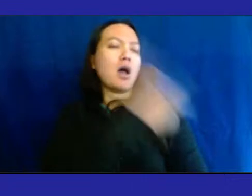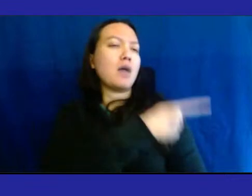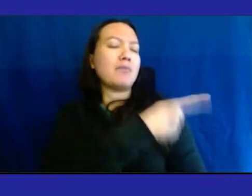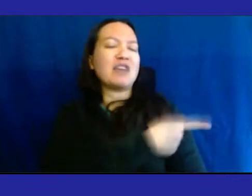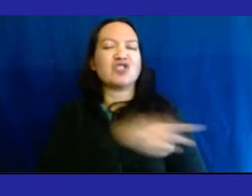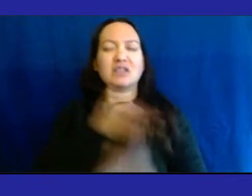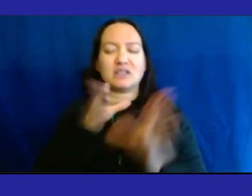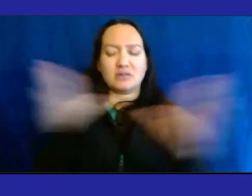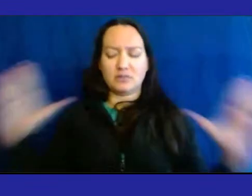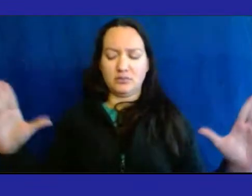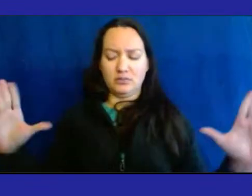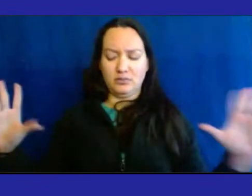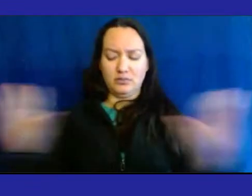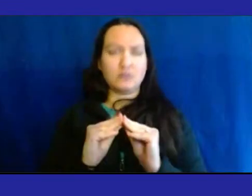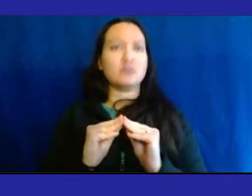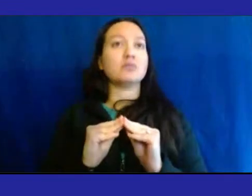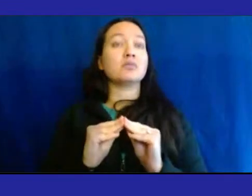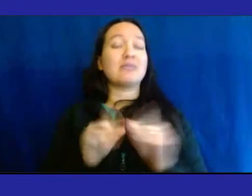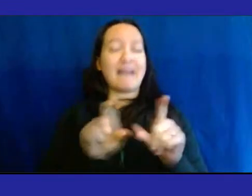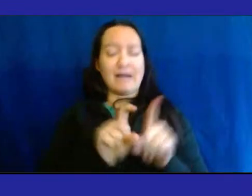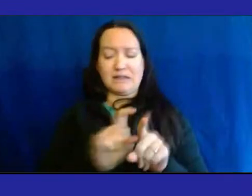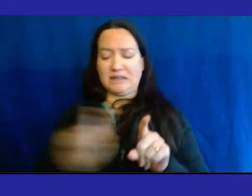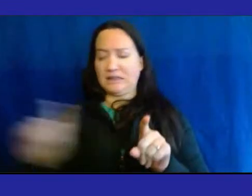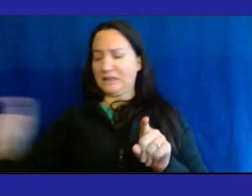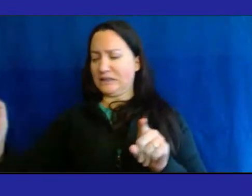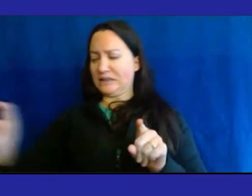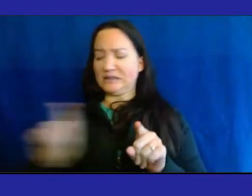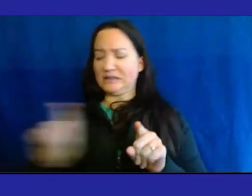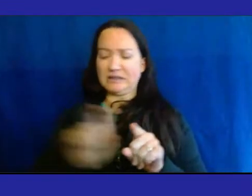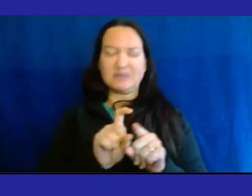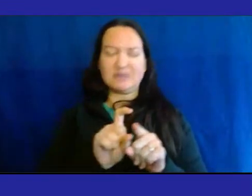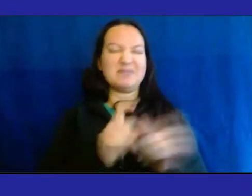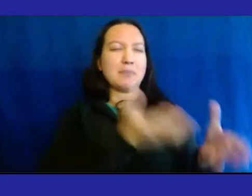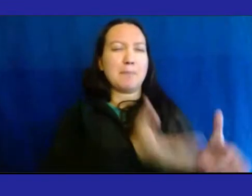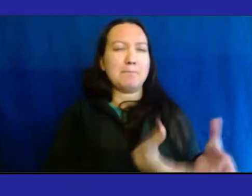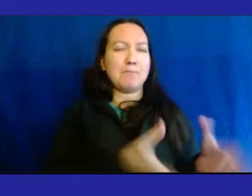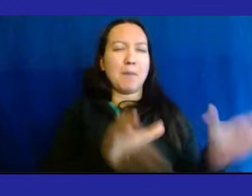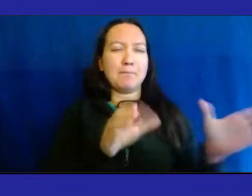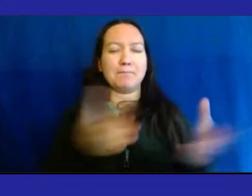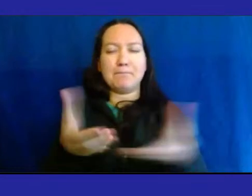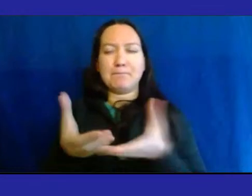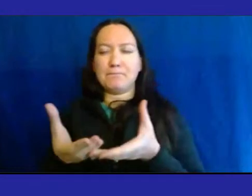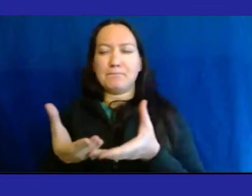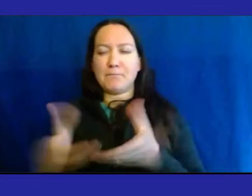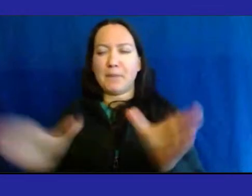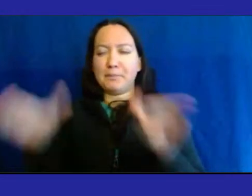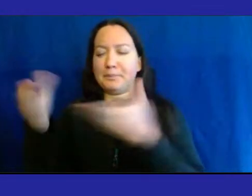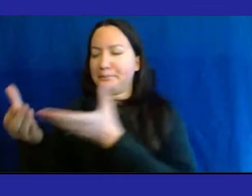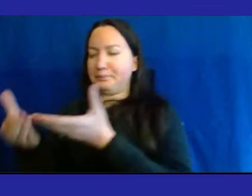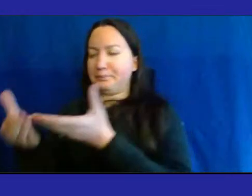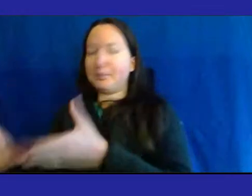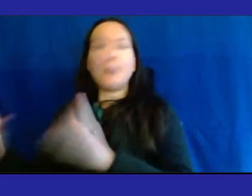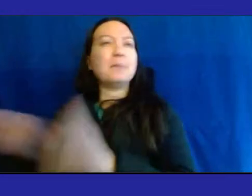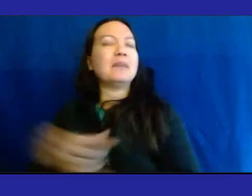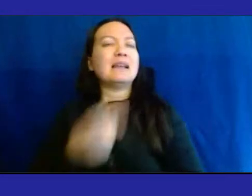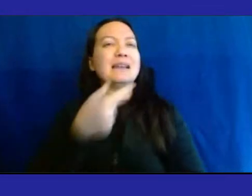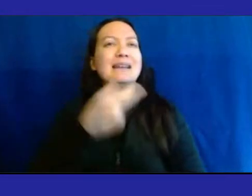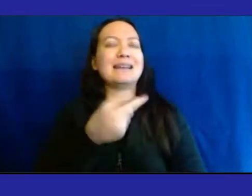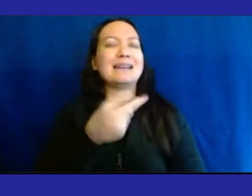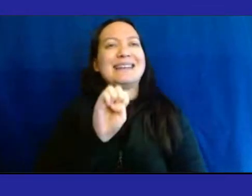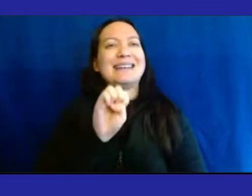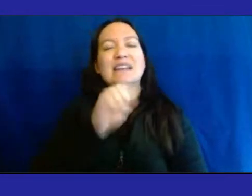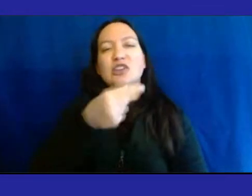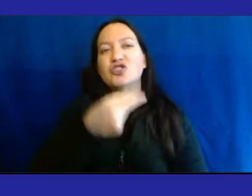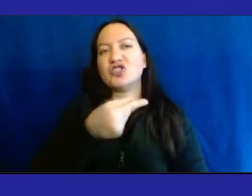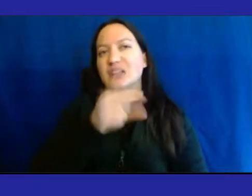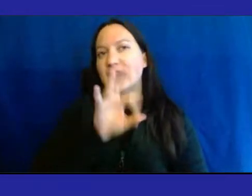periods. And on the x-axis, you have sort of buckets, different ranges of EGFR. So if you look all the way to the